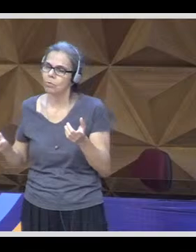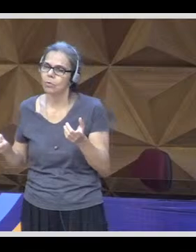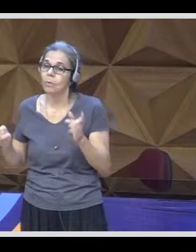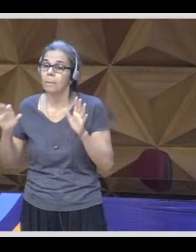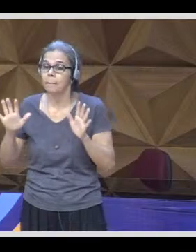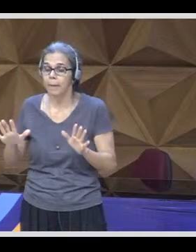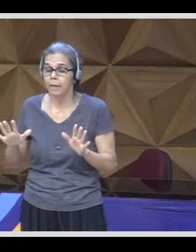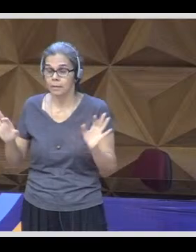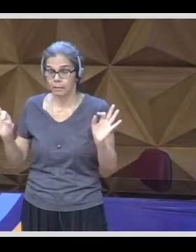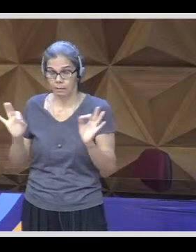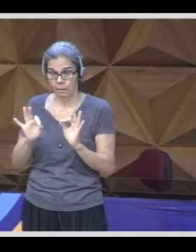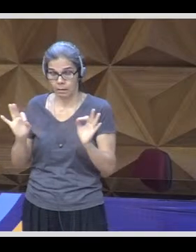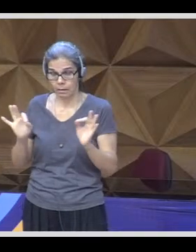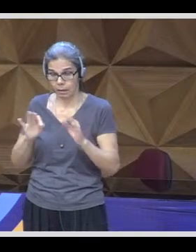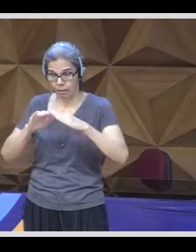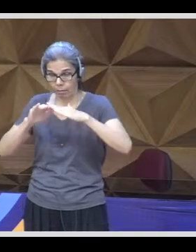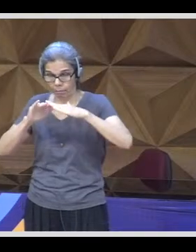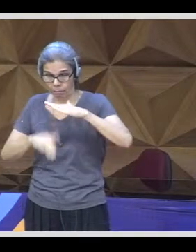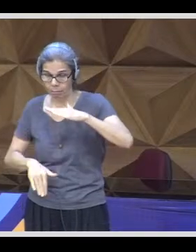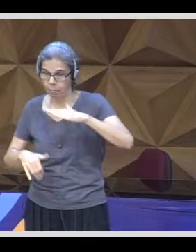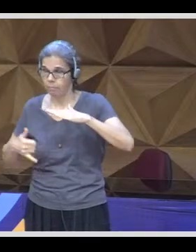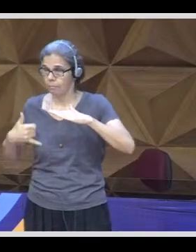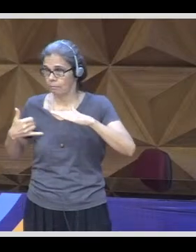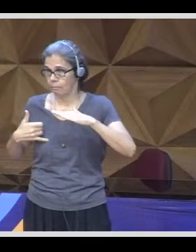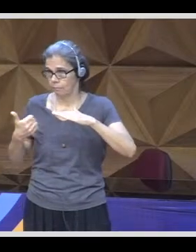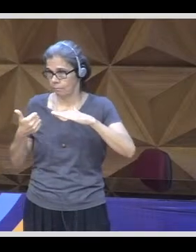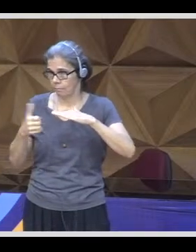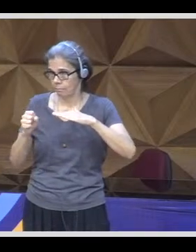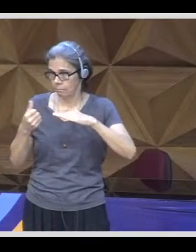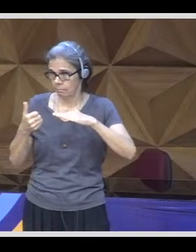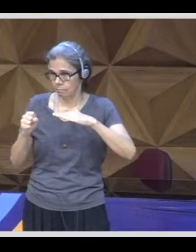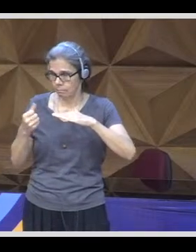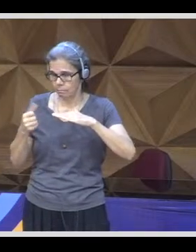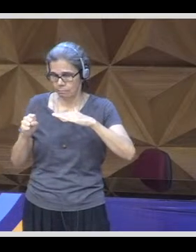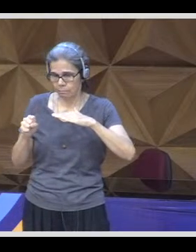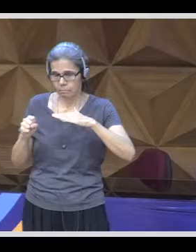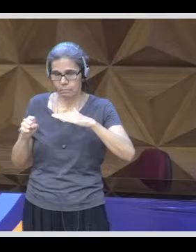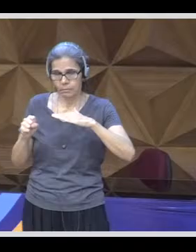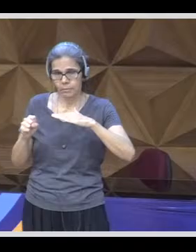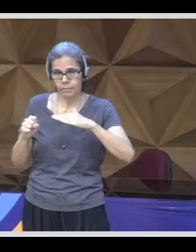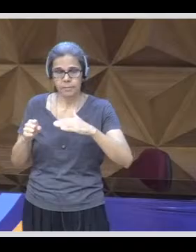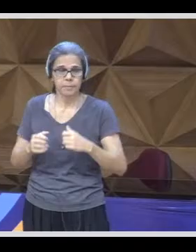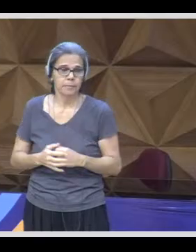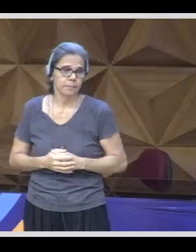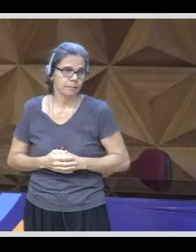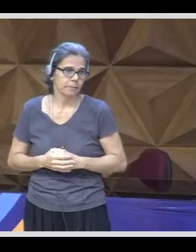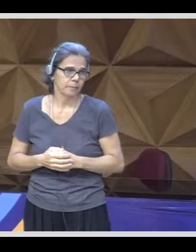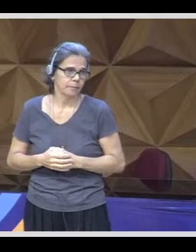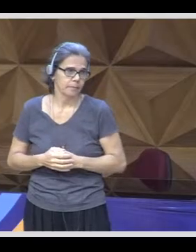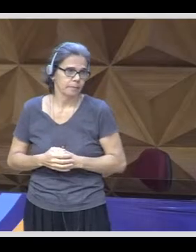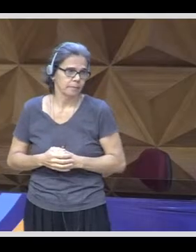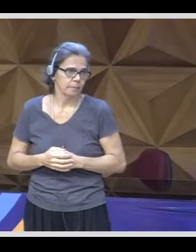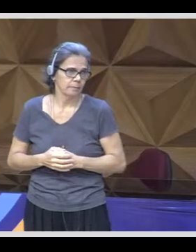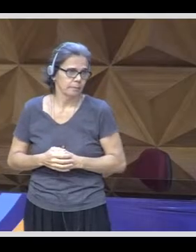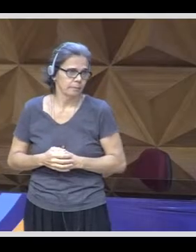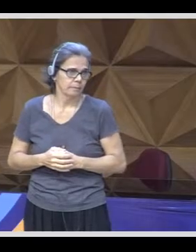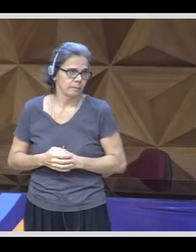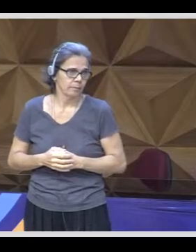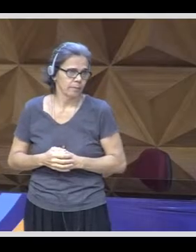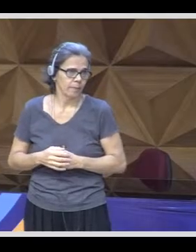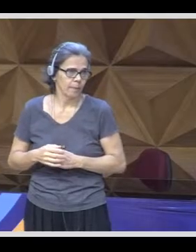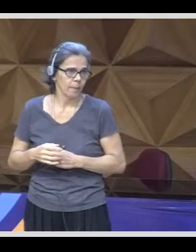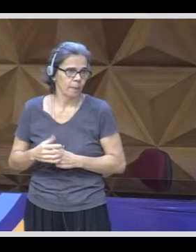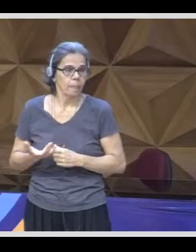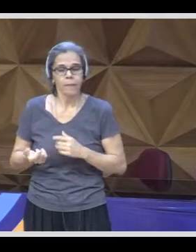in streams that were shown to our Brazilian 13 and Brazilian 15. So this is clearly inappropriate. But we see a